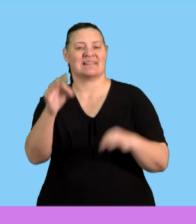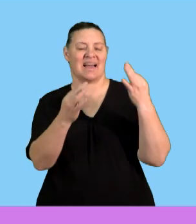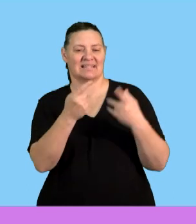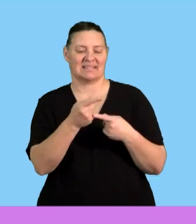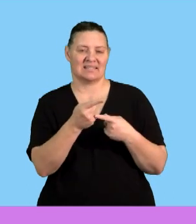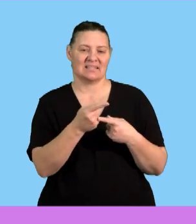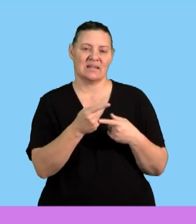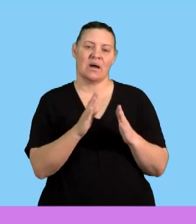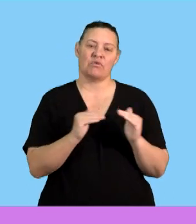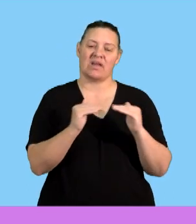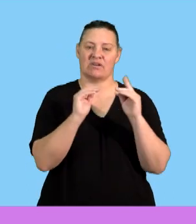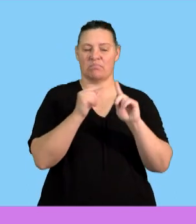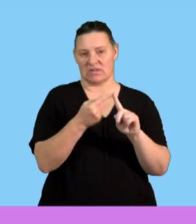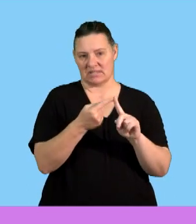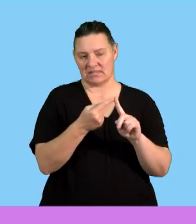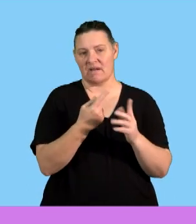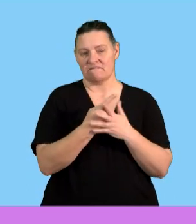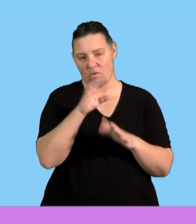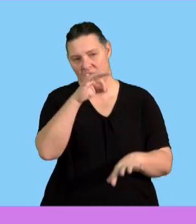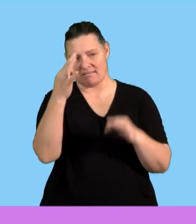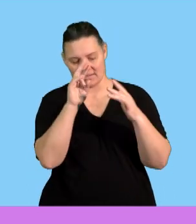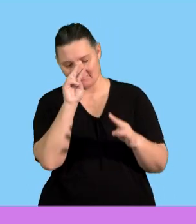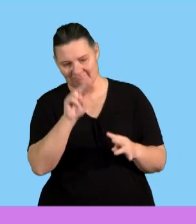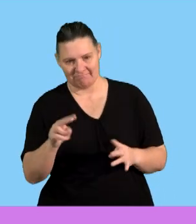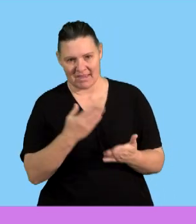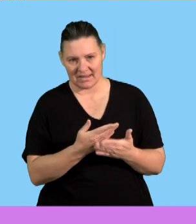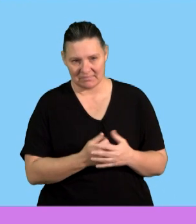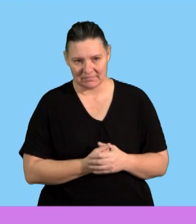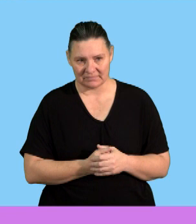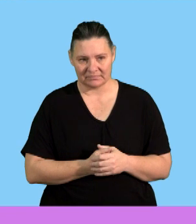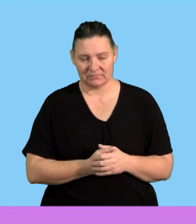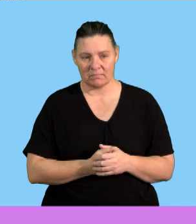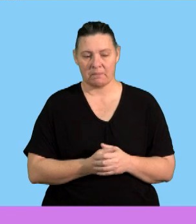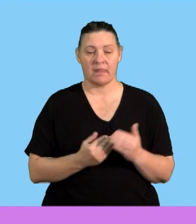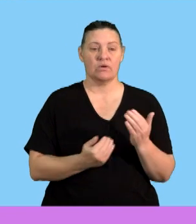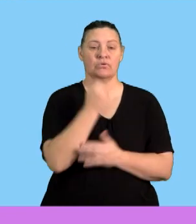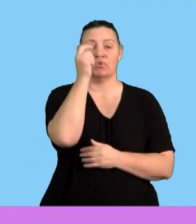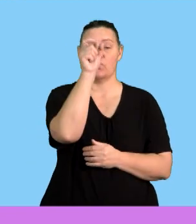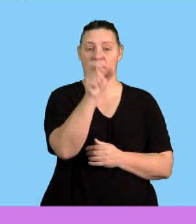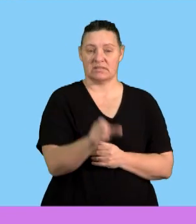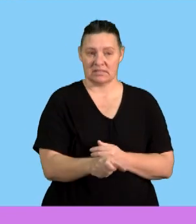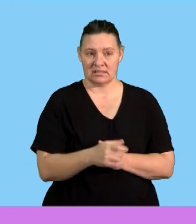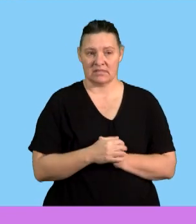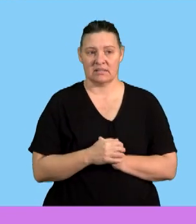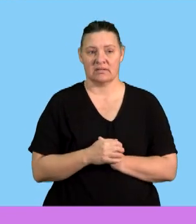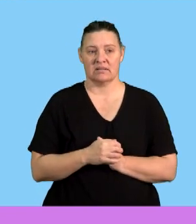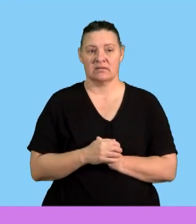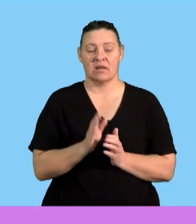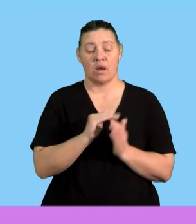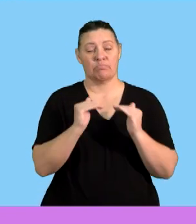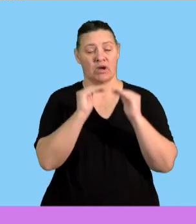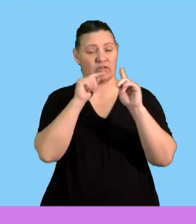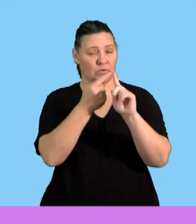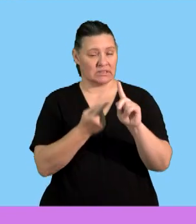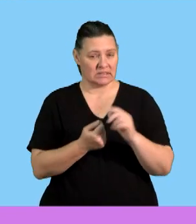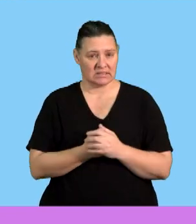the break-even point for analysis. The new words we've done today is